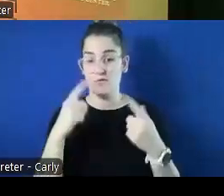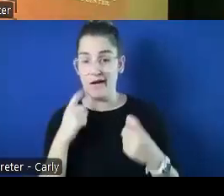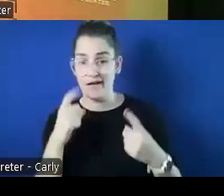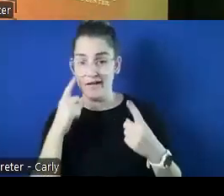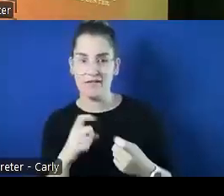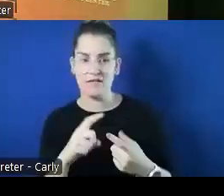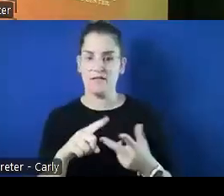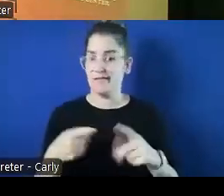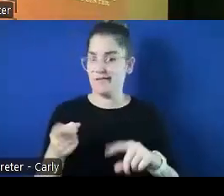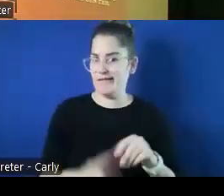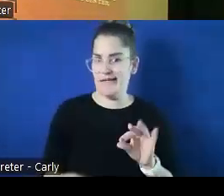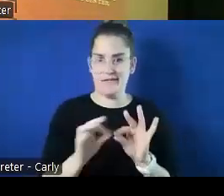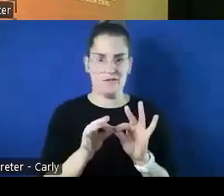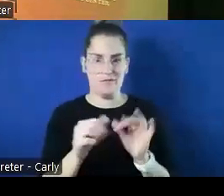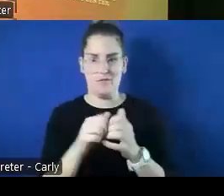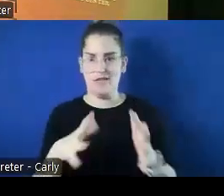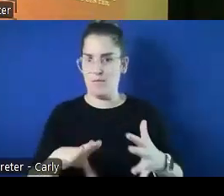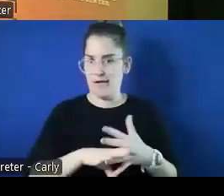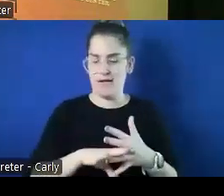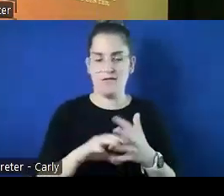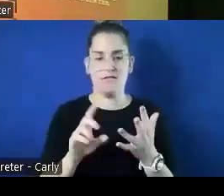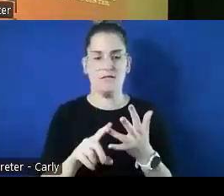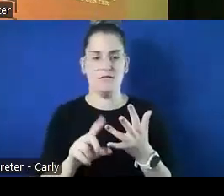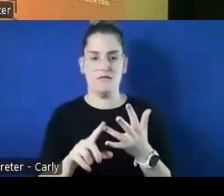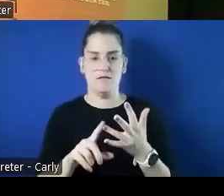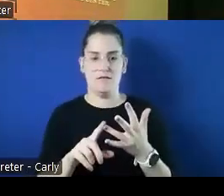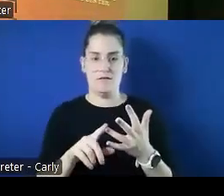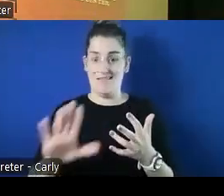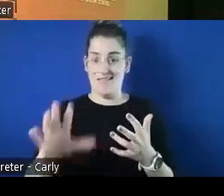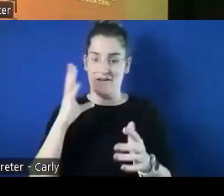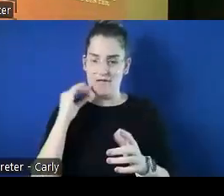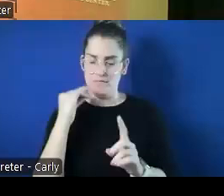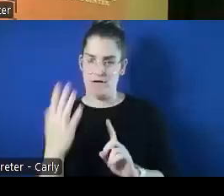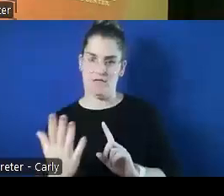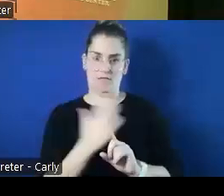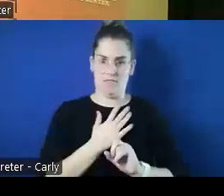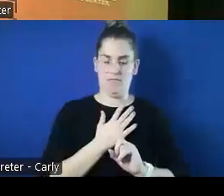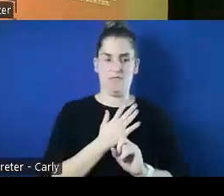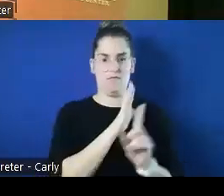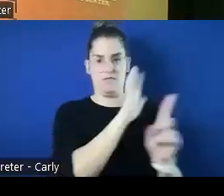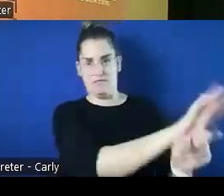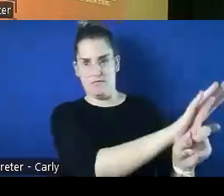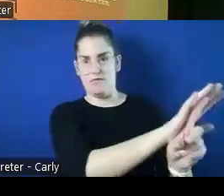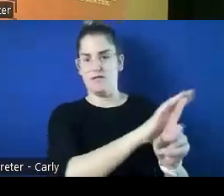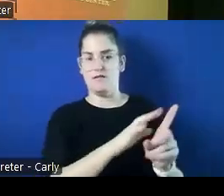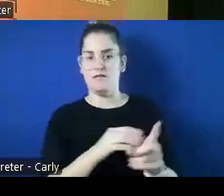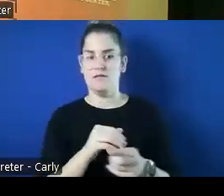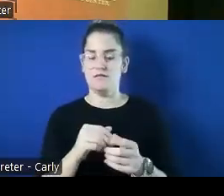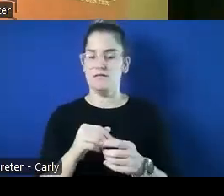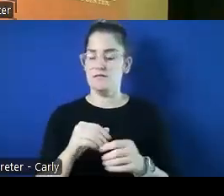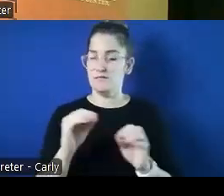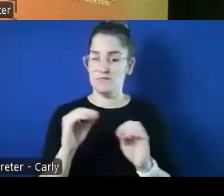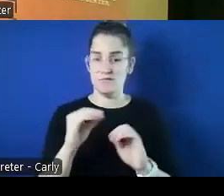continue interpreting without a significant break, projection of patient experiences onto loved ones leading to arguments, insomnia due